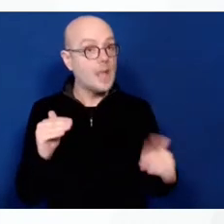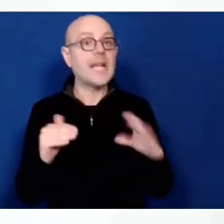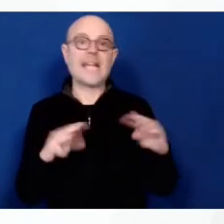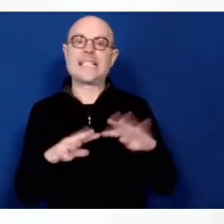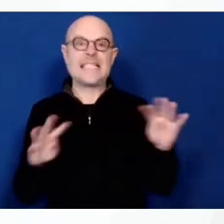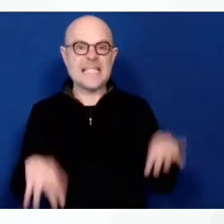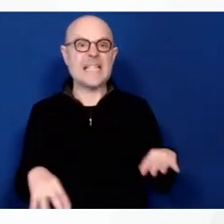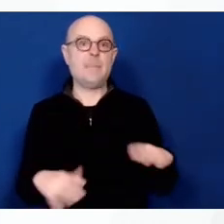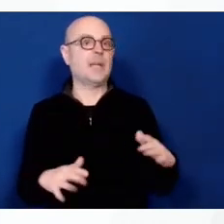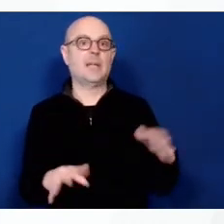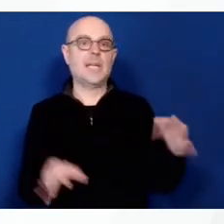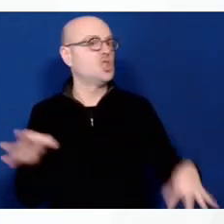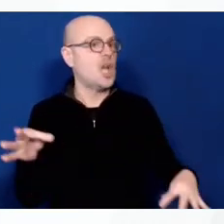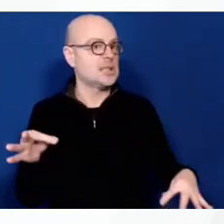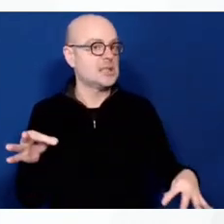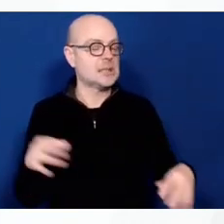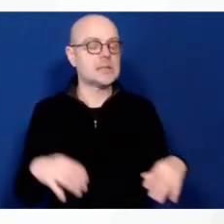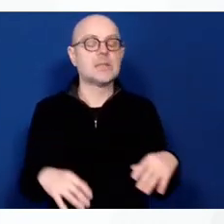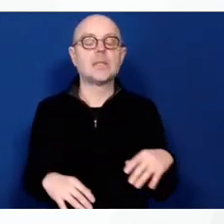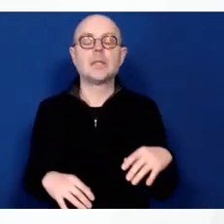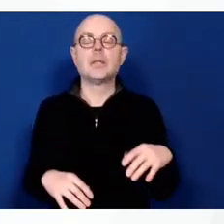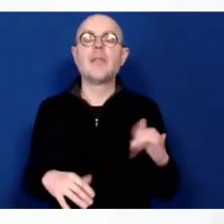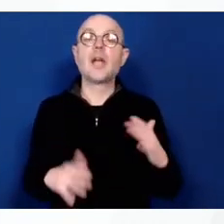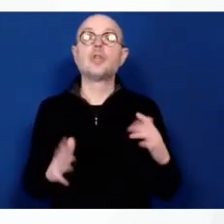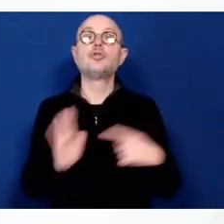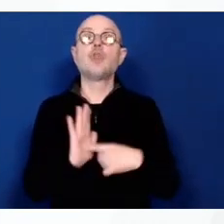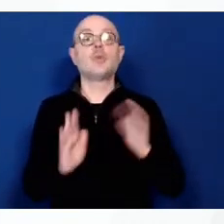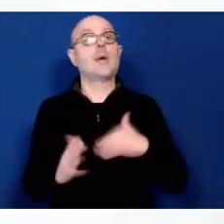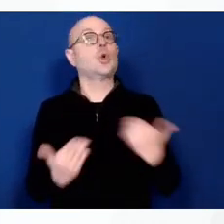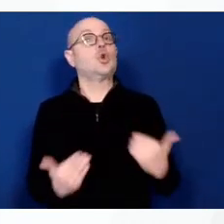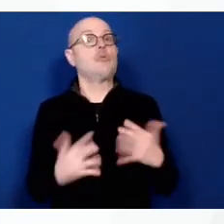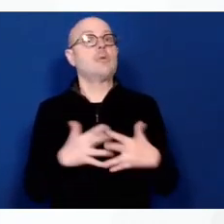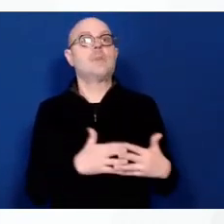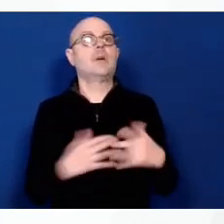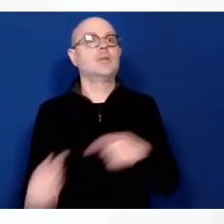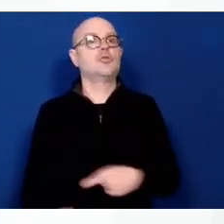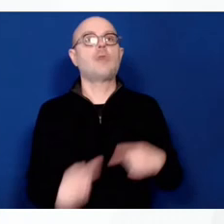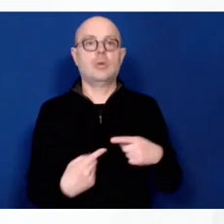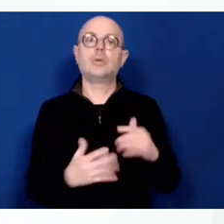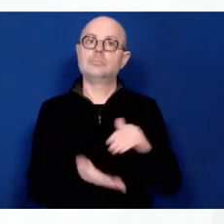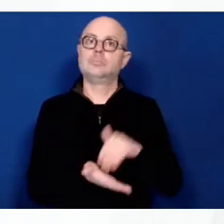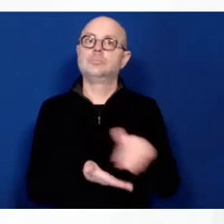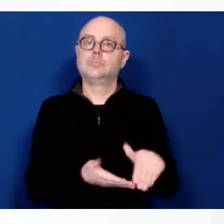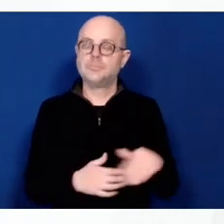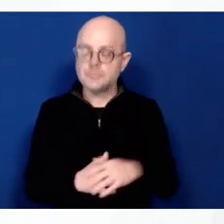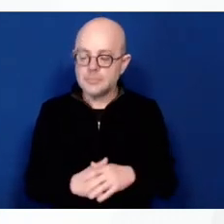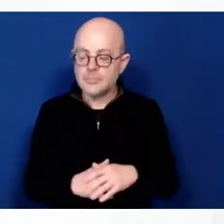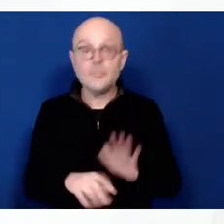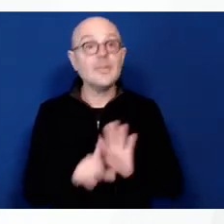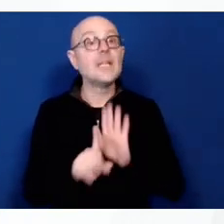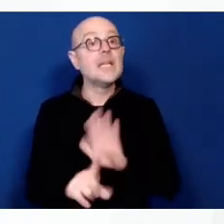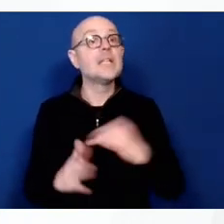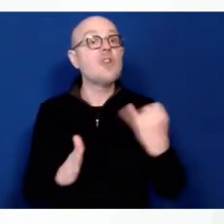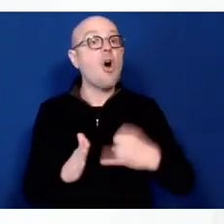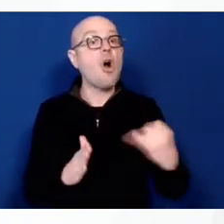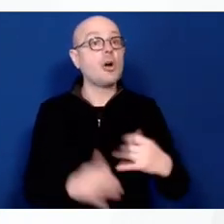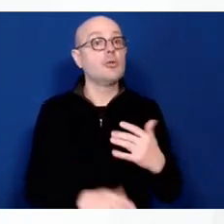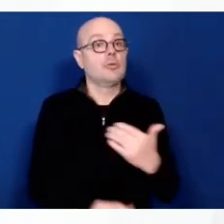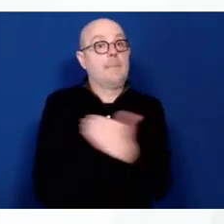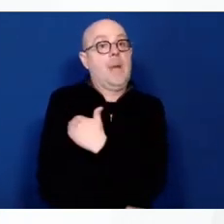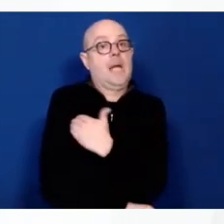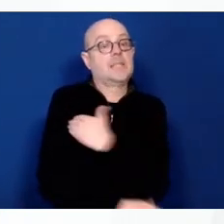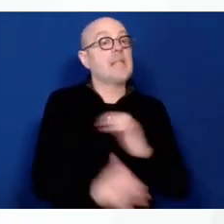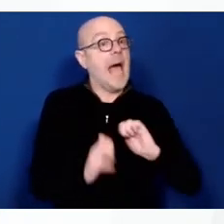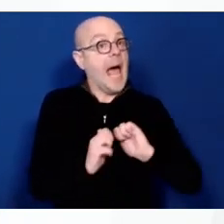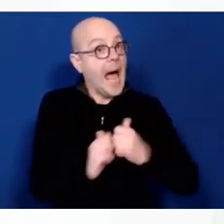our own current American struggle in too many ways. His art reminds us that the way we tell history